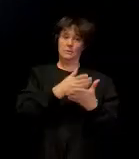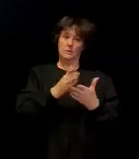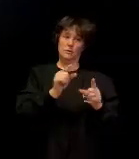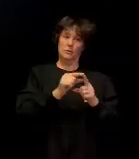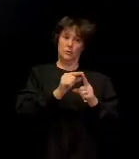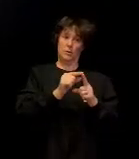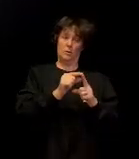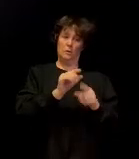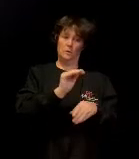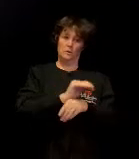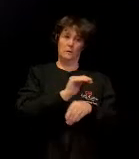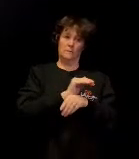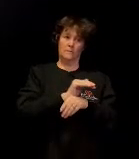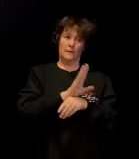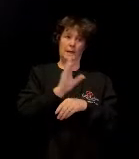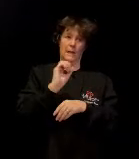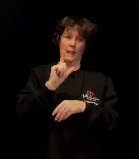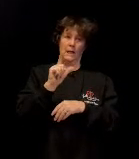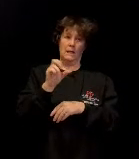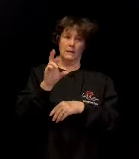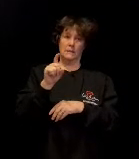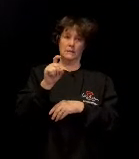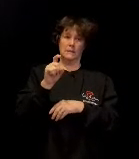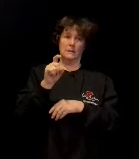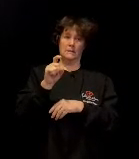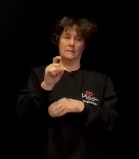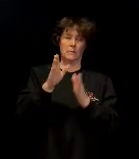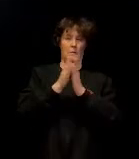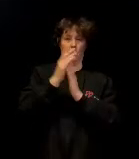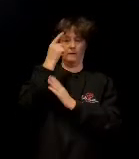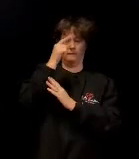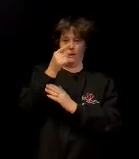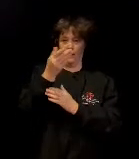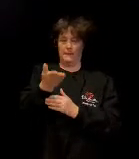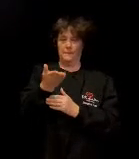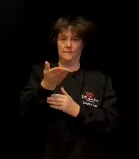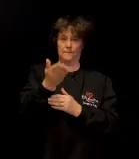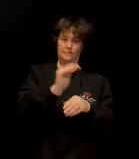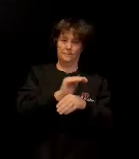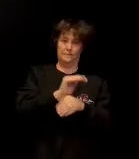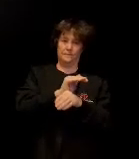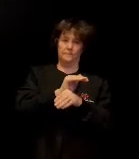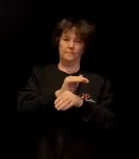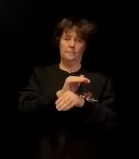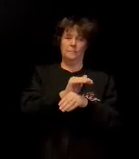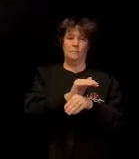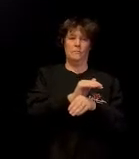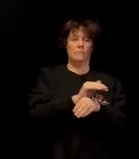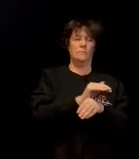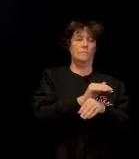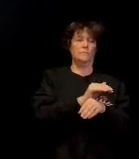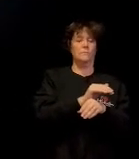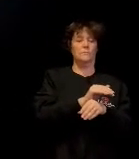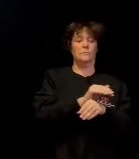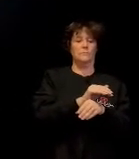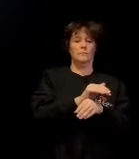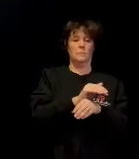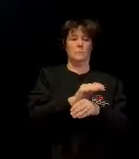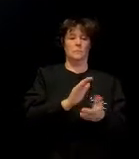So I want Alex to come real quick here. We're going to pray for him tonight as he gets